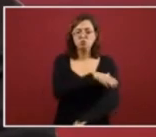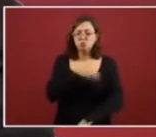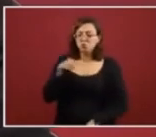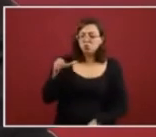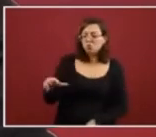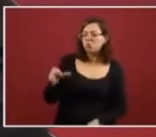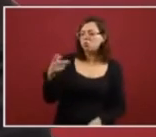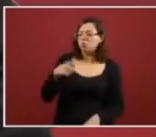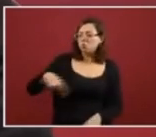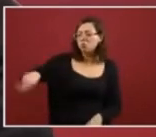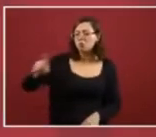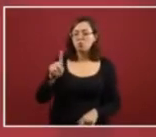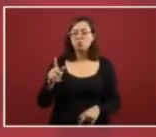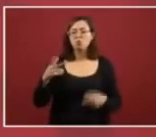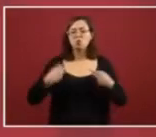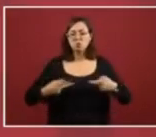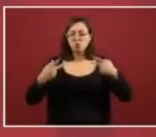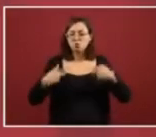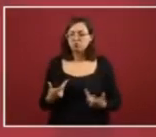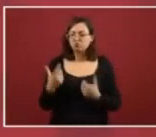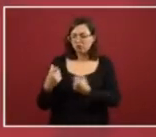Nos está